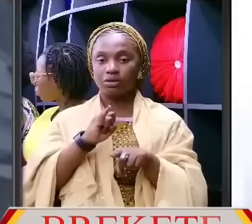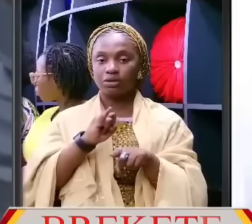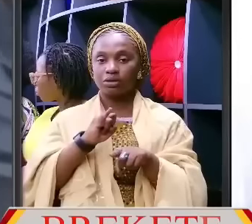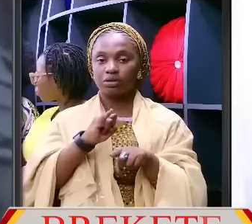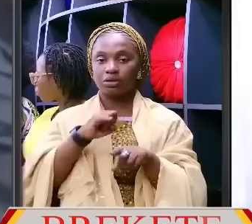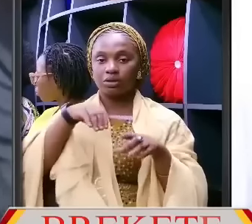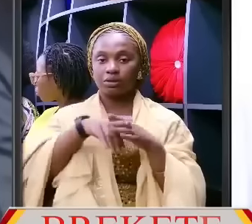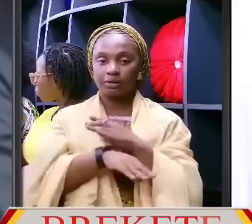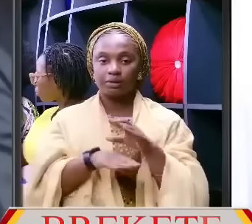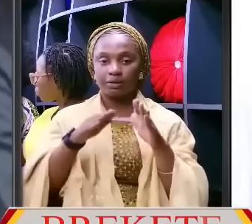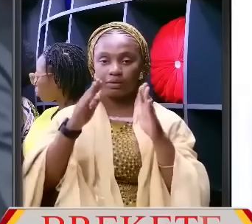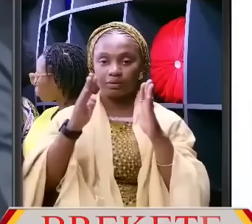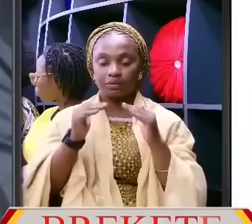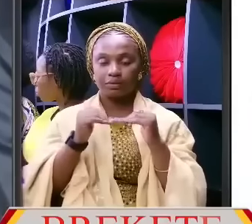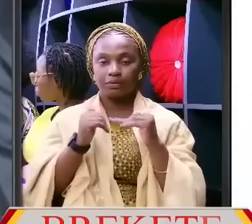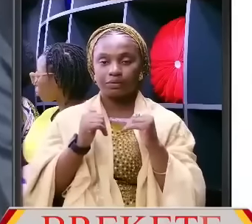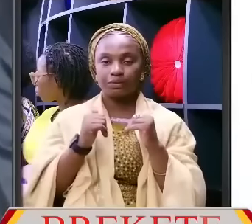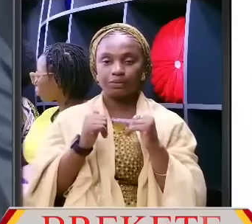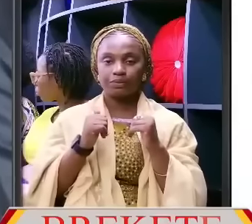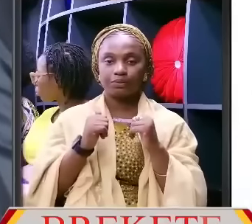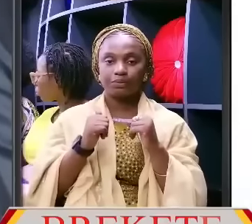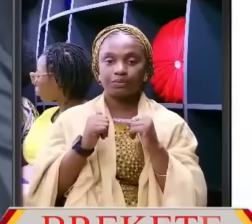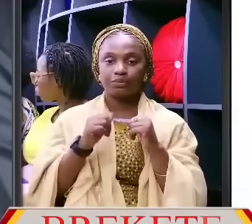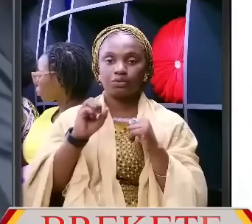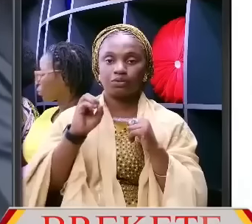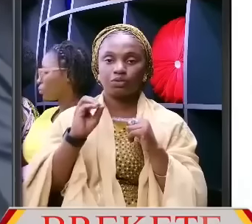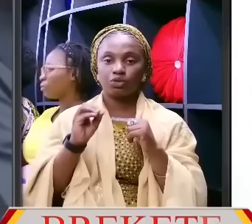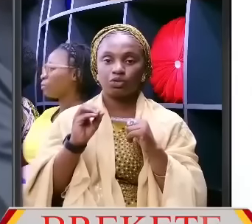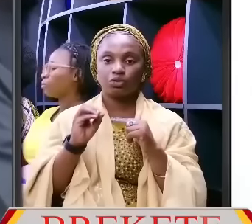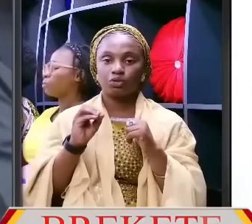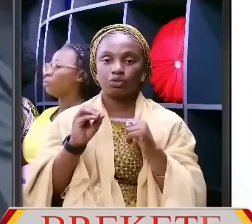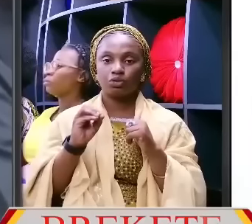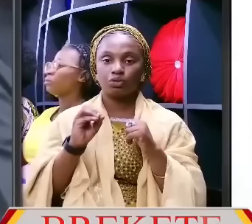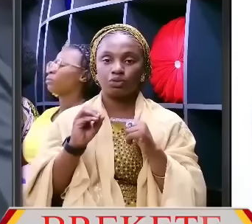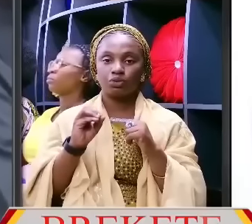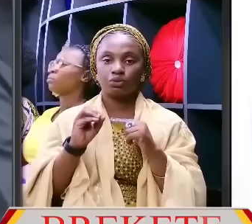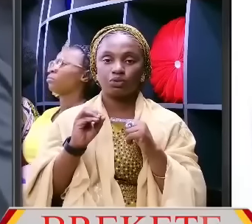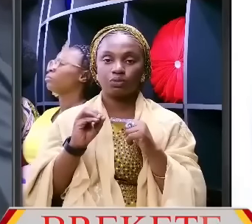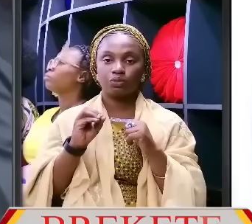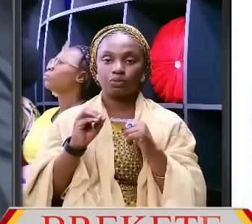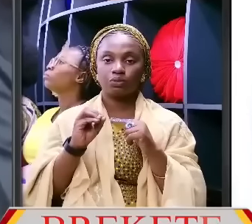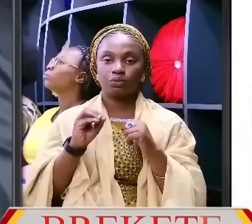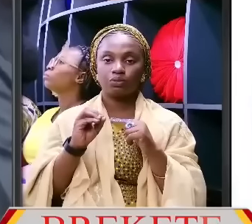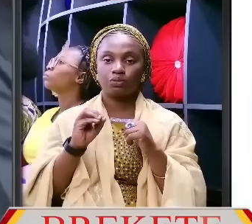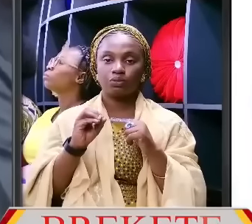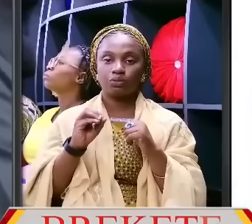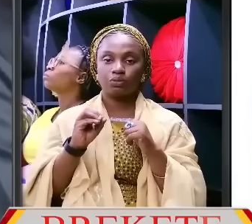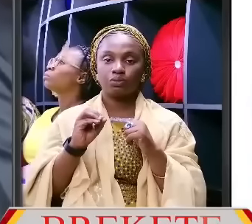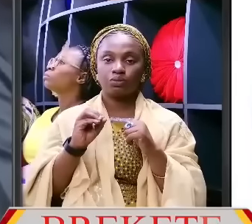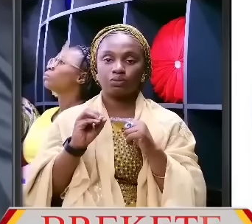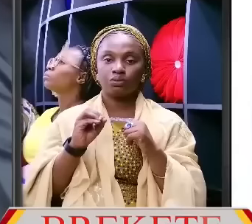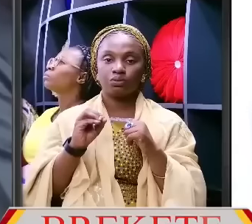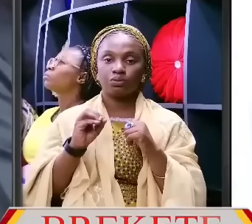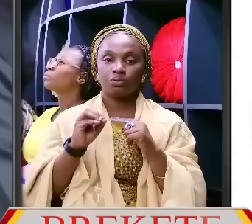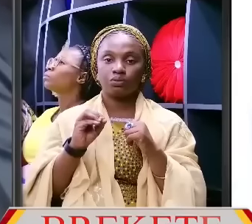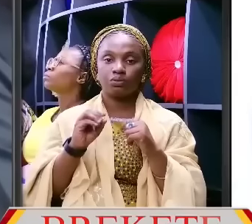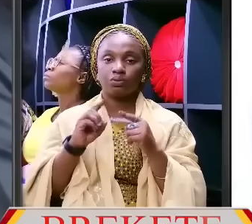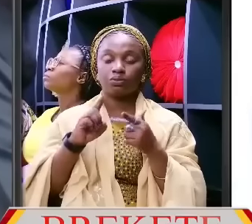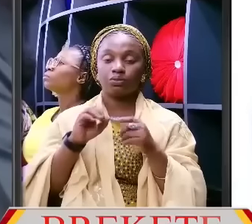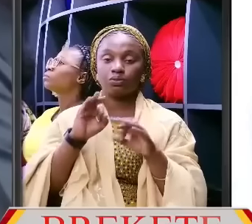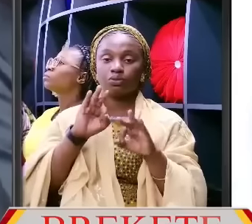my senior brother, you're all here, or you're with your mama. It's If you may permit me, you know, there's